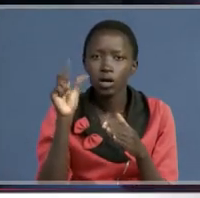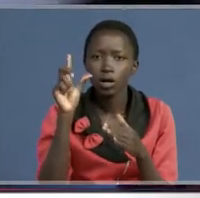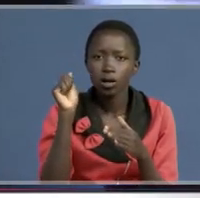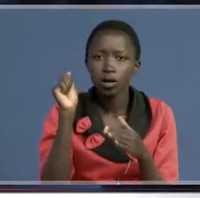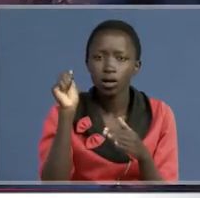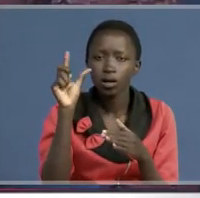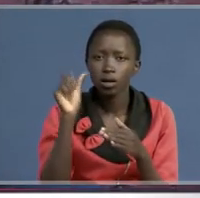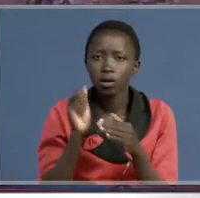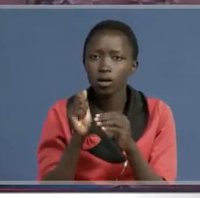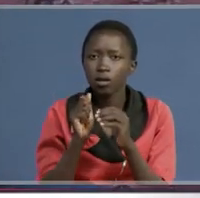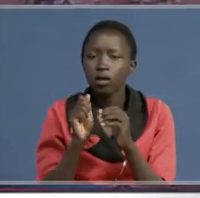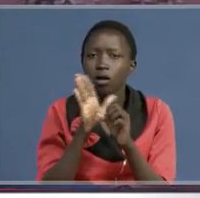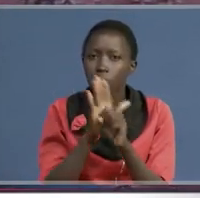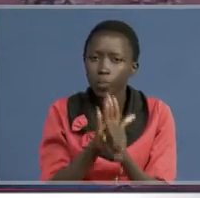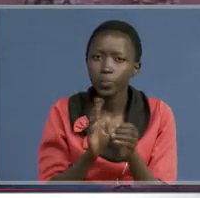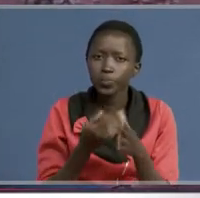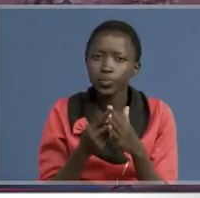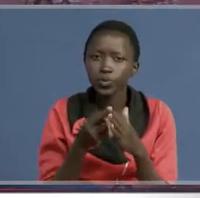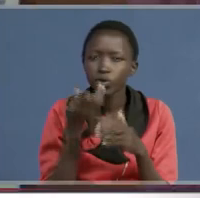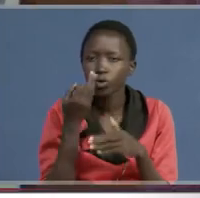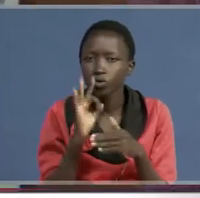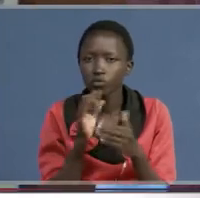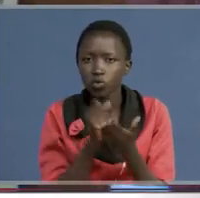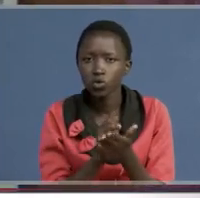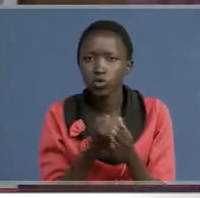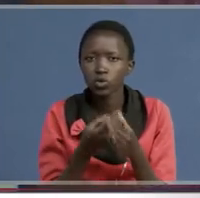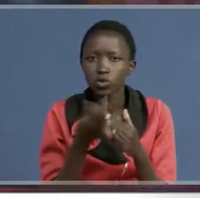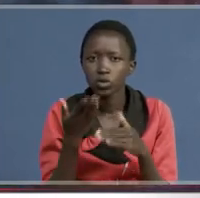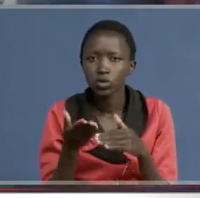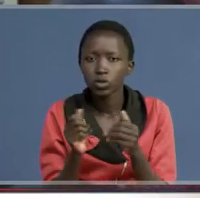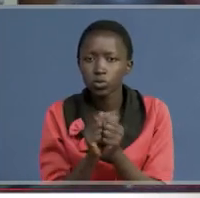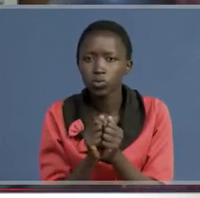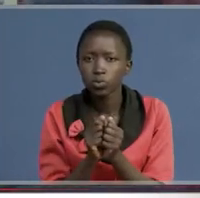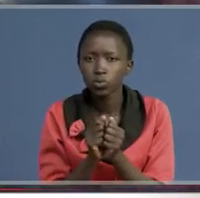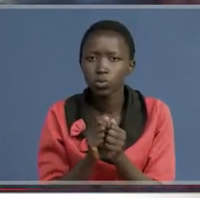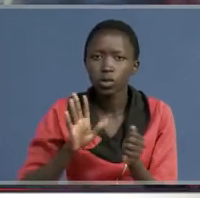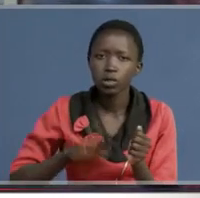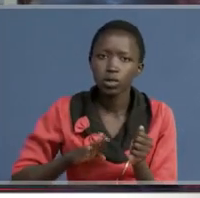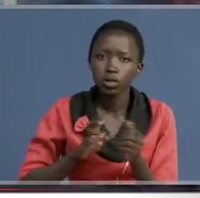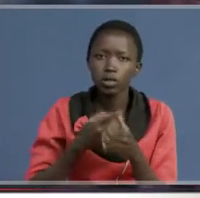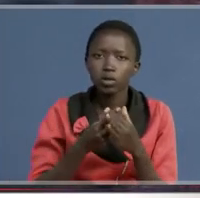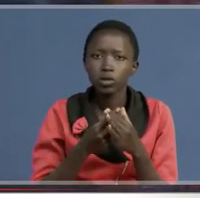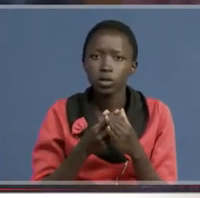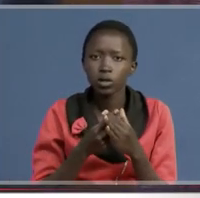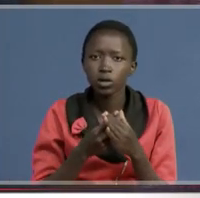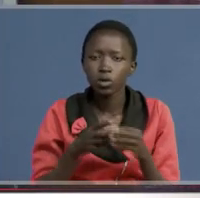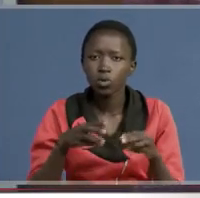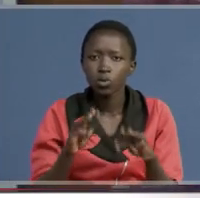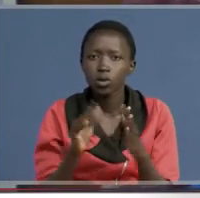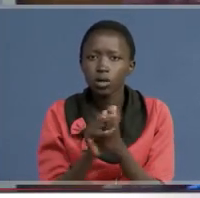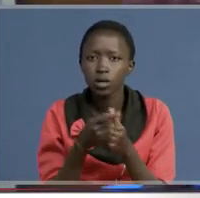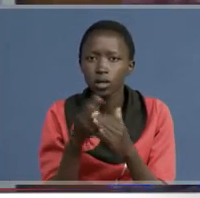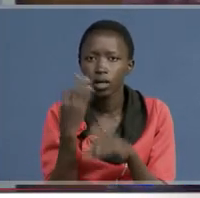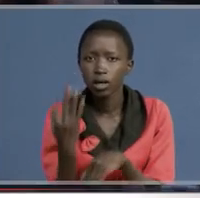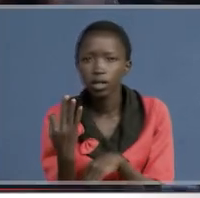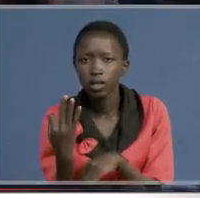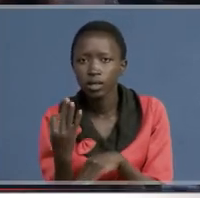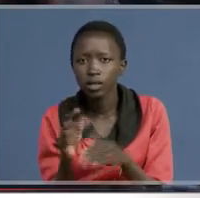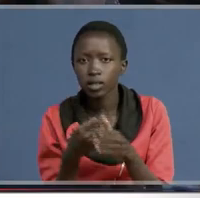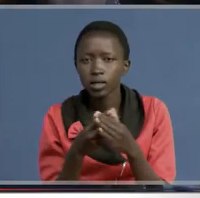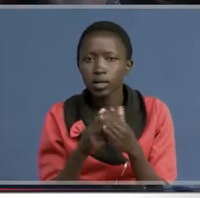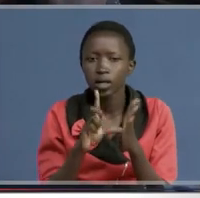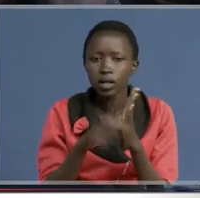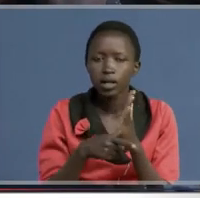was a demeaning photo of the said official in a lodging with a woman in a compromising position. The three journalists were